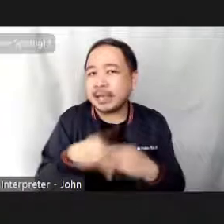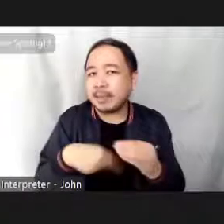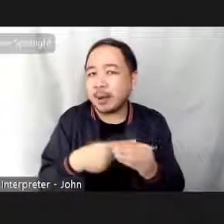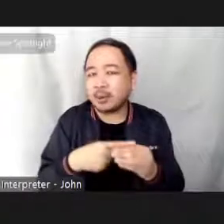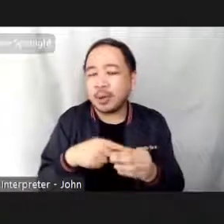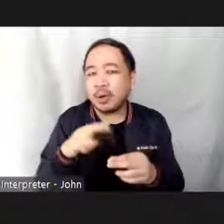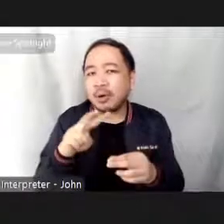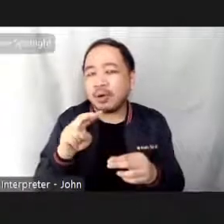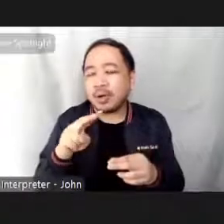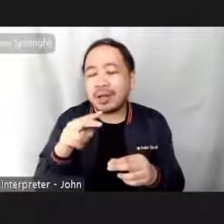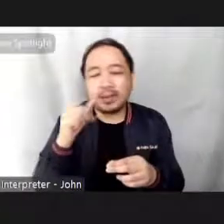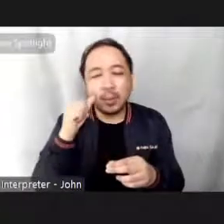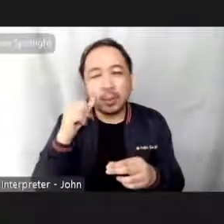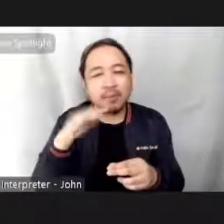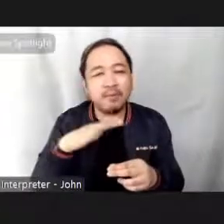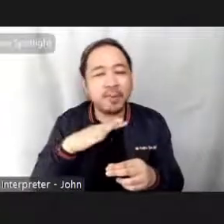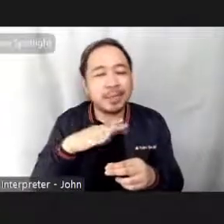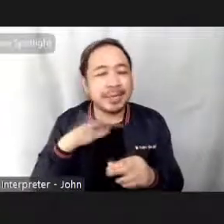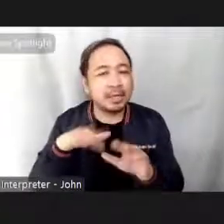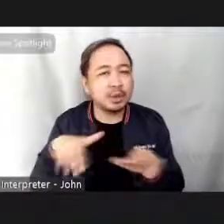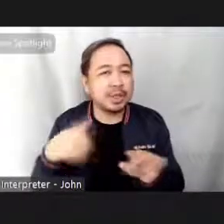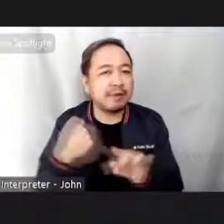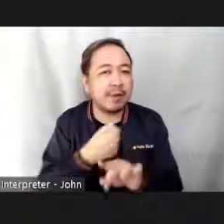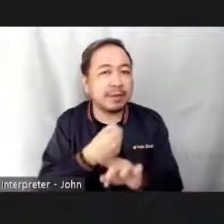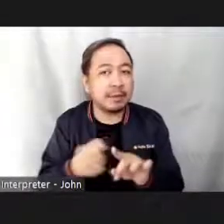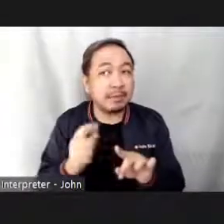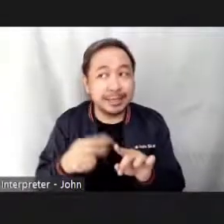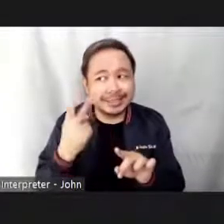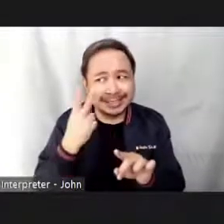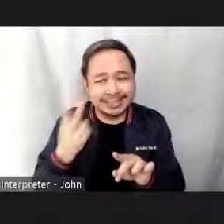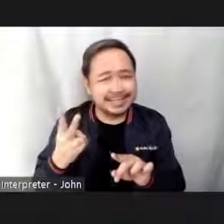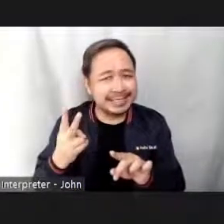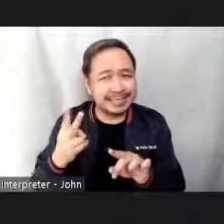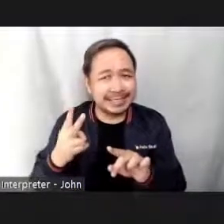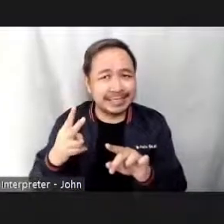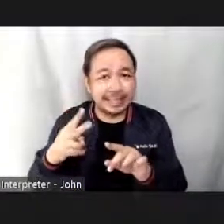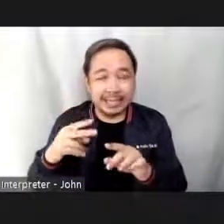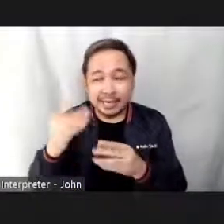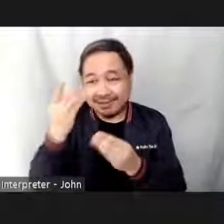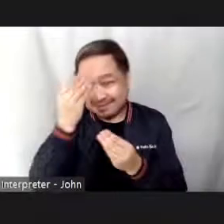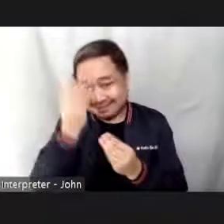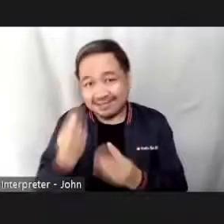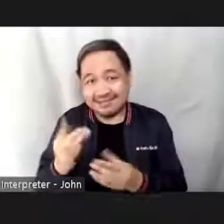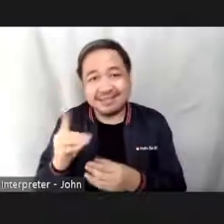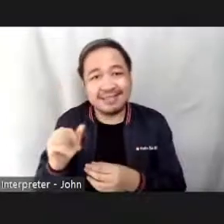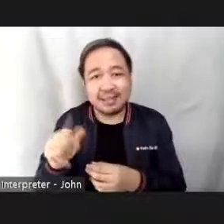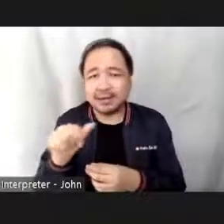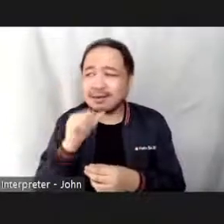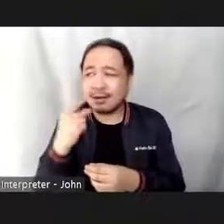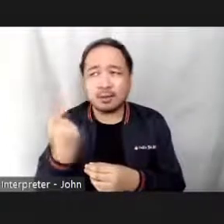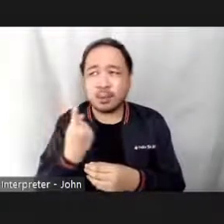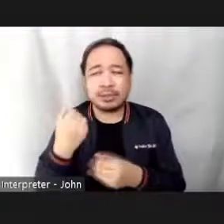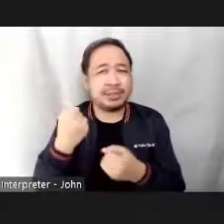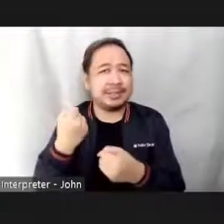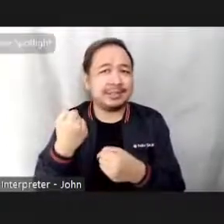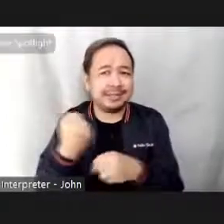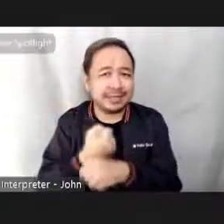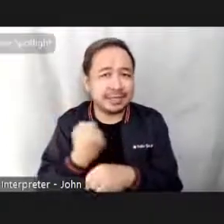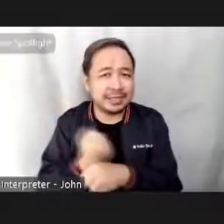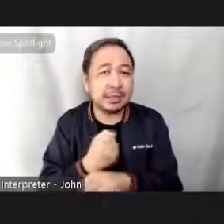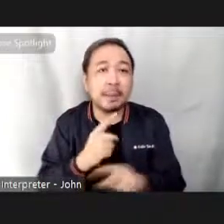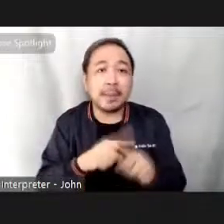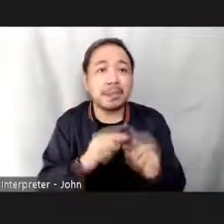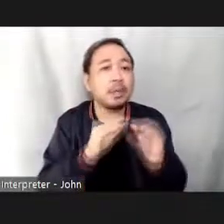this real-time data, we are not just looking at numbers. We are also looking at the real-time stories